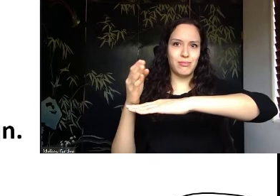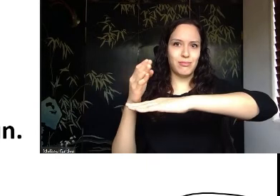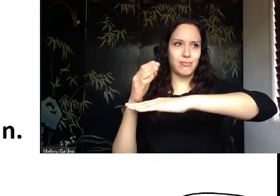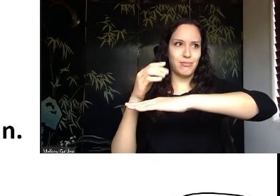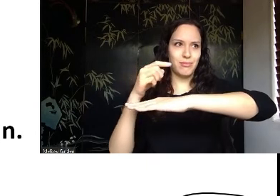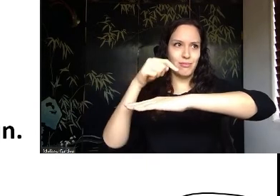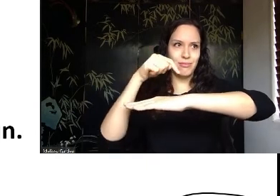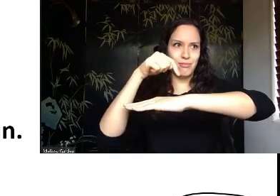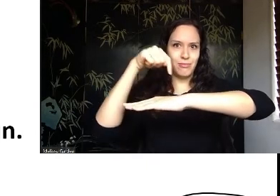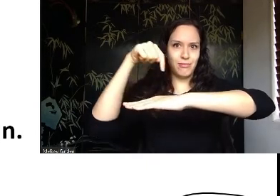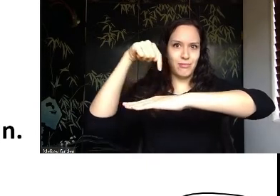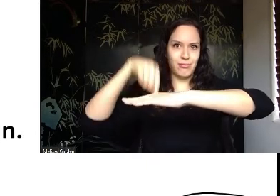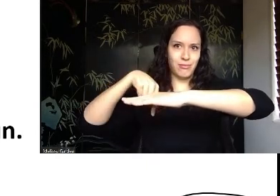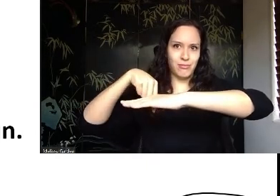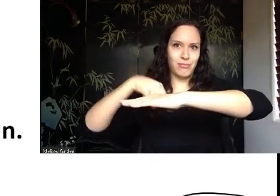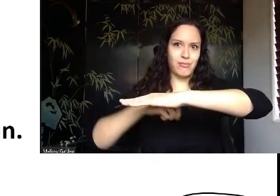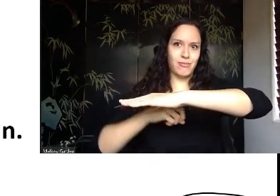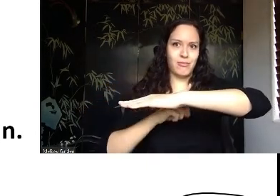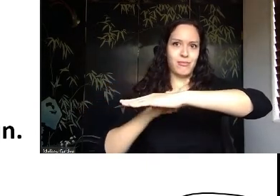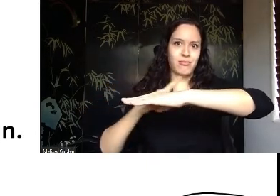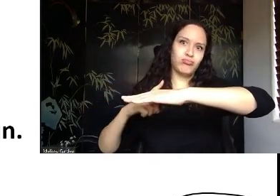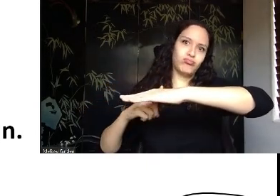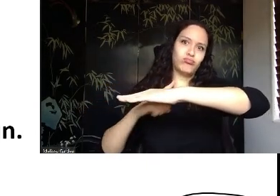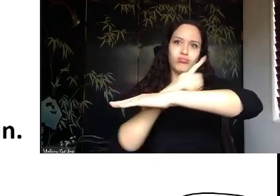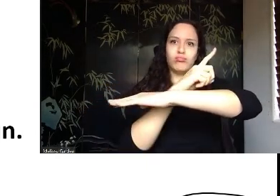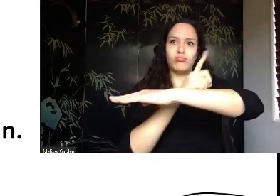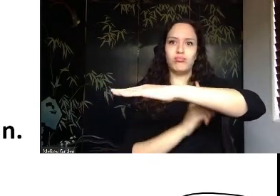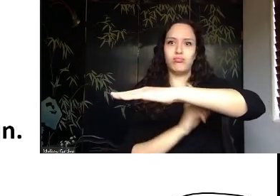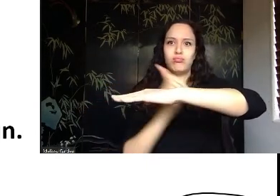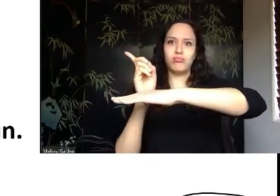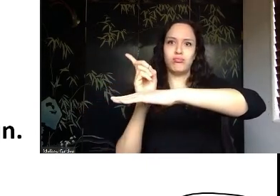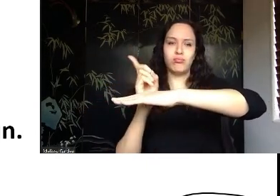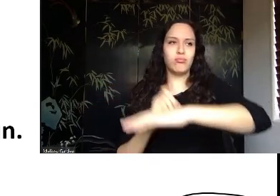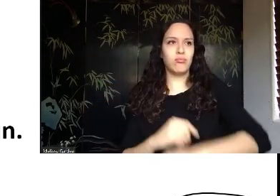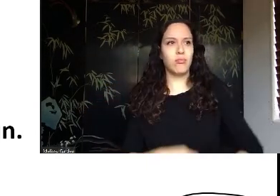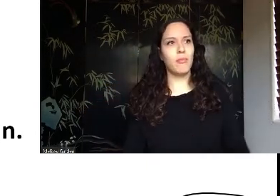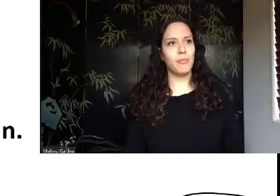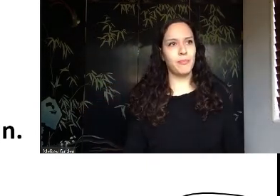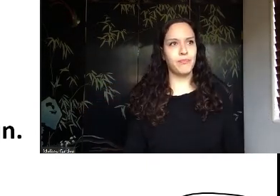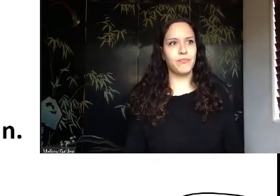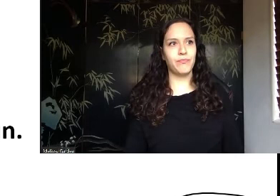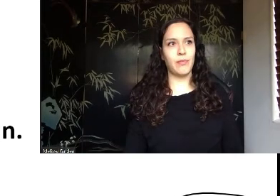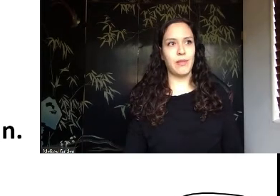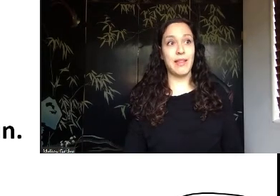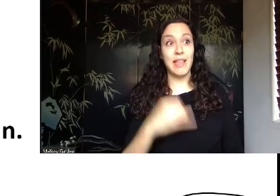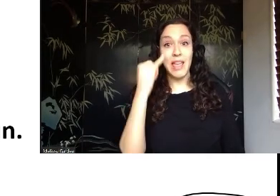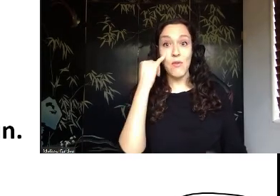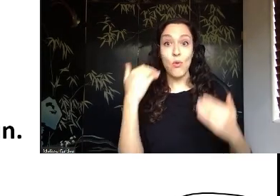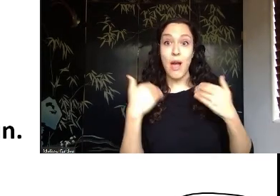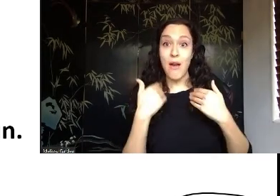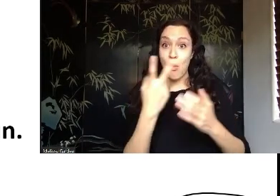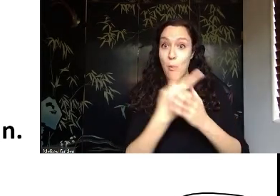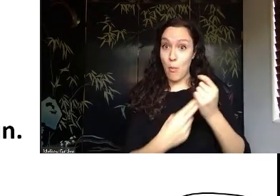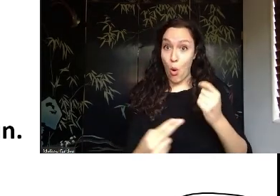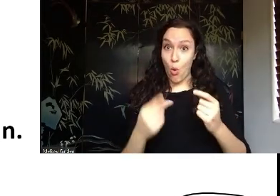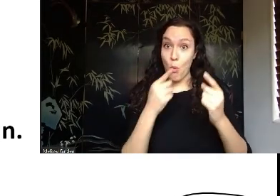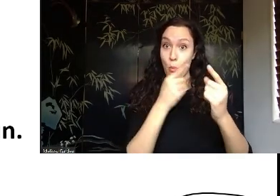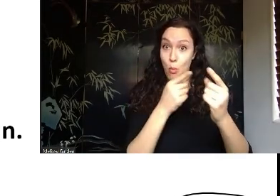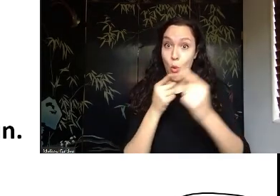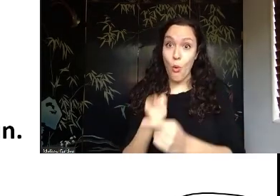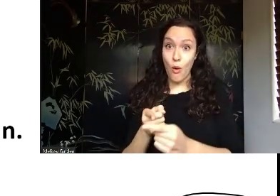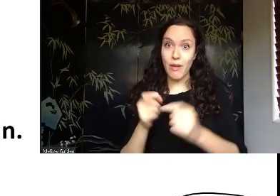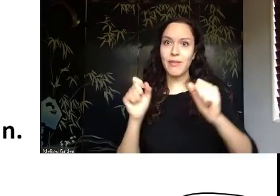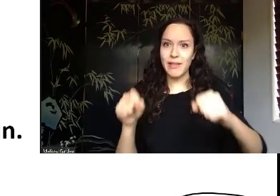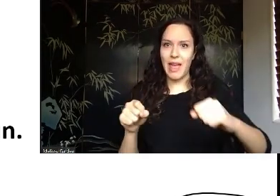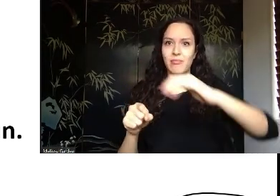it's somewhere right here where it crosses. So say if it crossed right there, if I have both points, then I can do the y-intercept. That's what, I mean, that we can graph